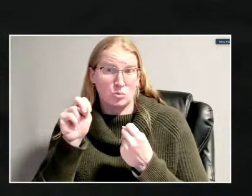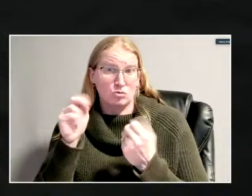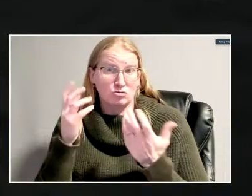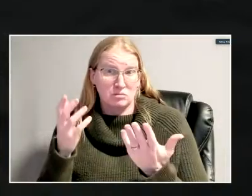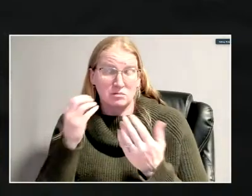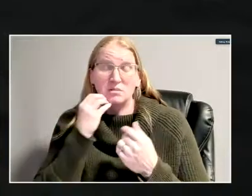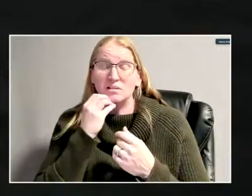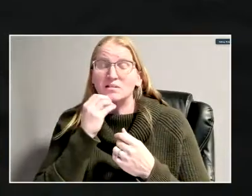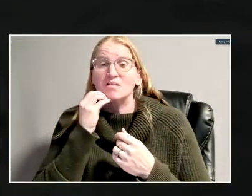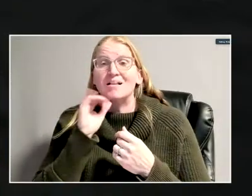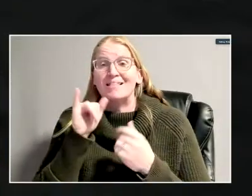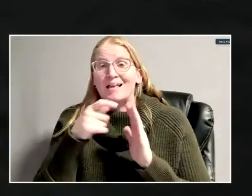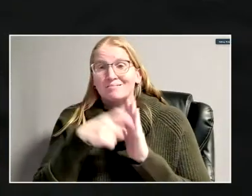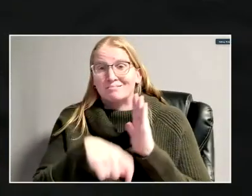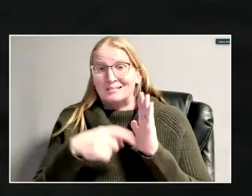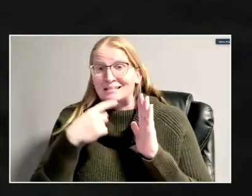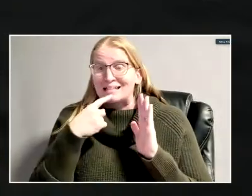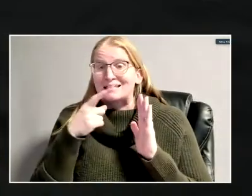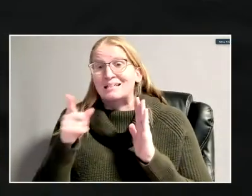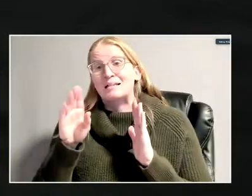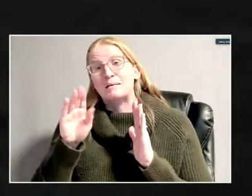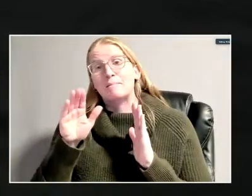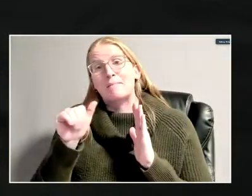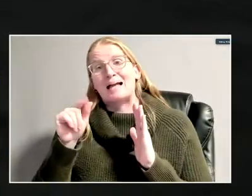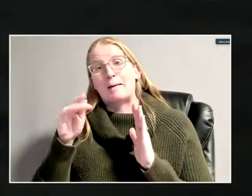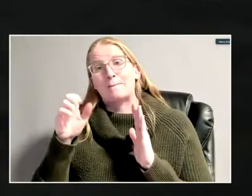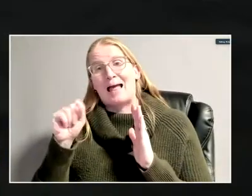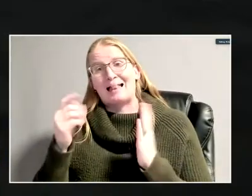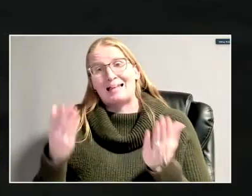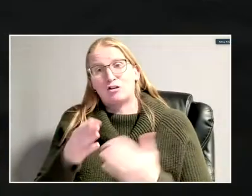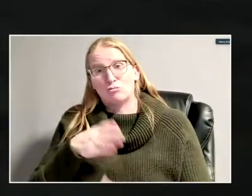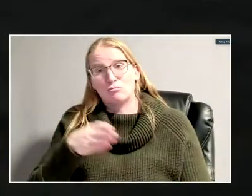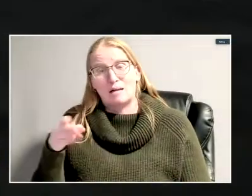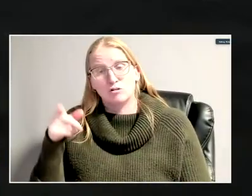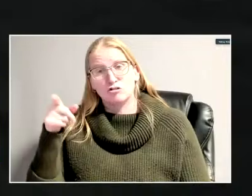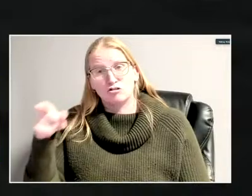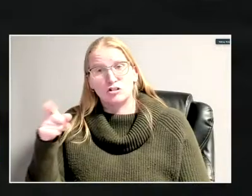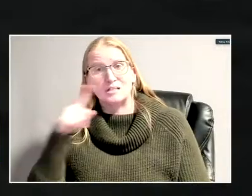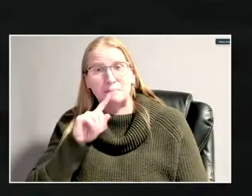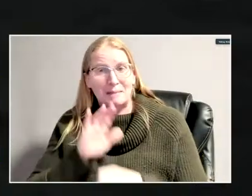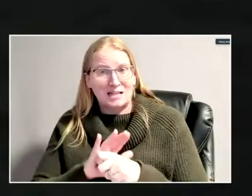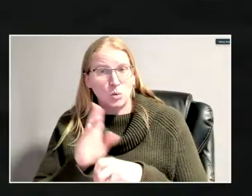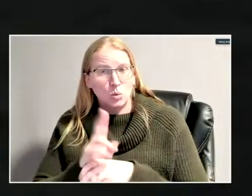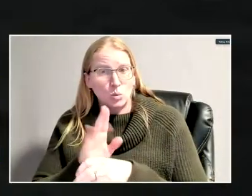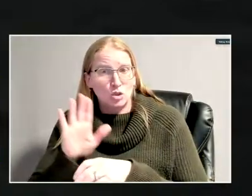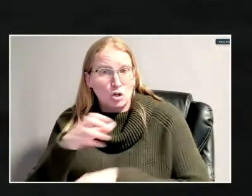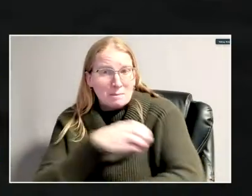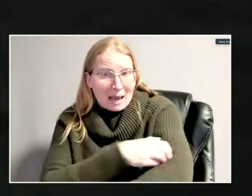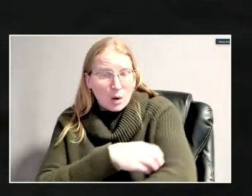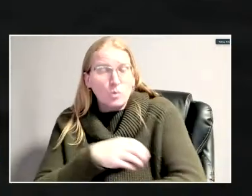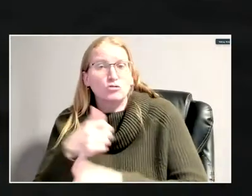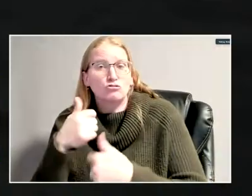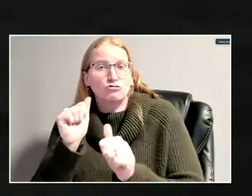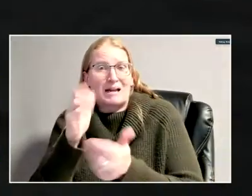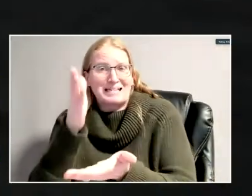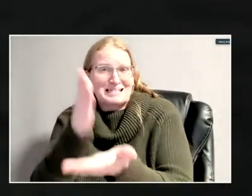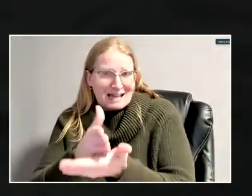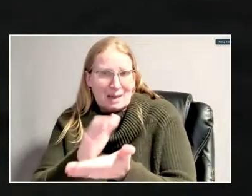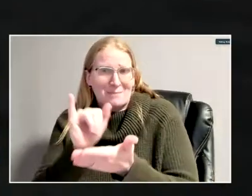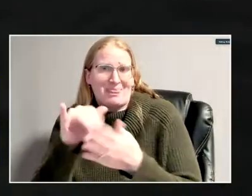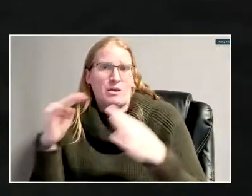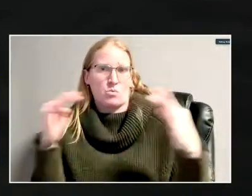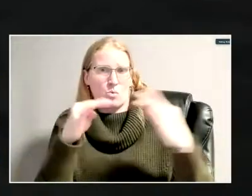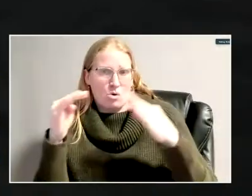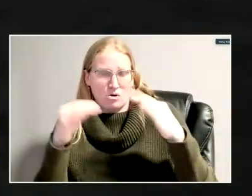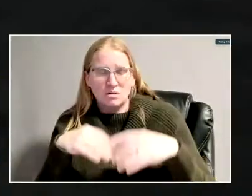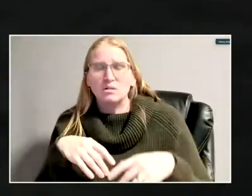Congress Becca balant of bradar has pledged to use the influence and power of her position to bring an end to this horrific violence and suffering in Gaza and